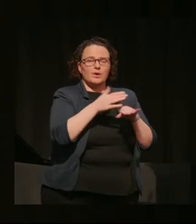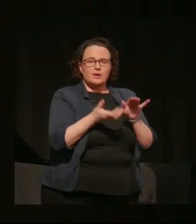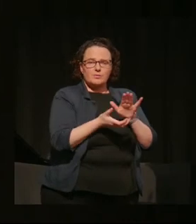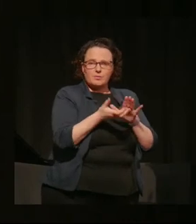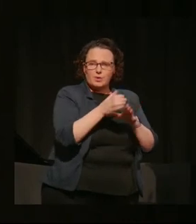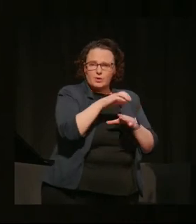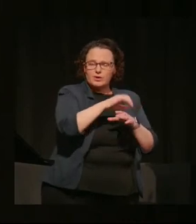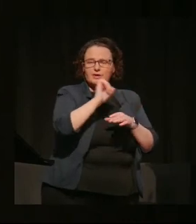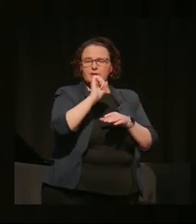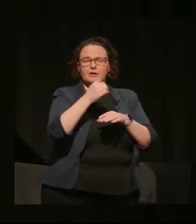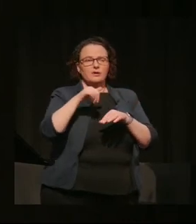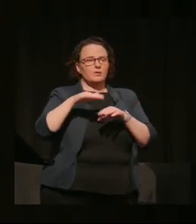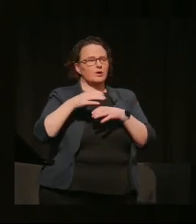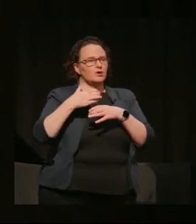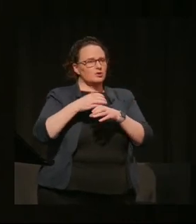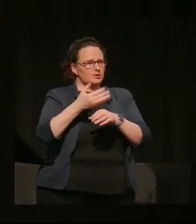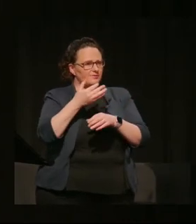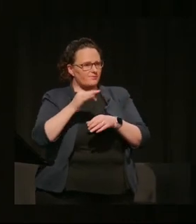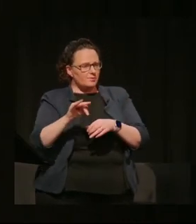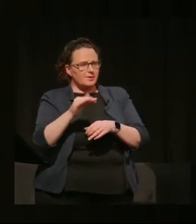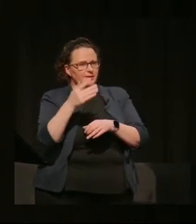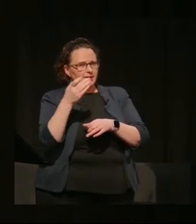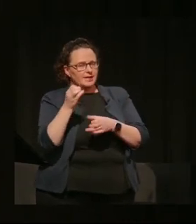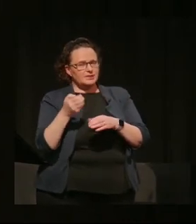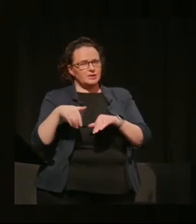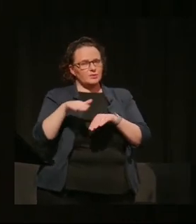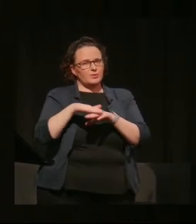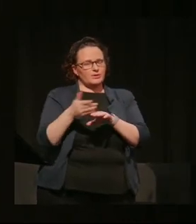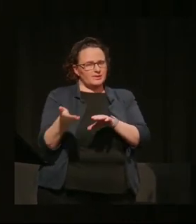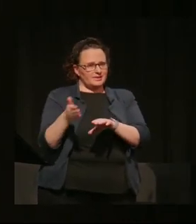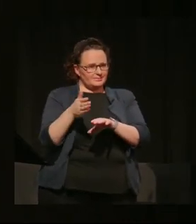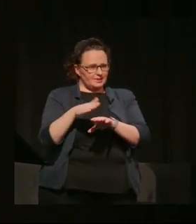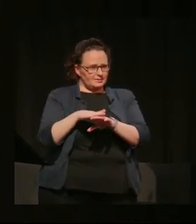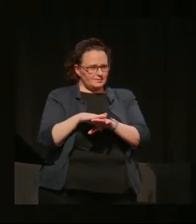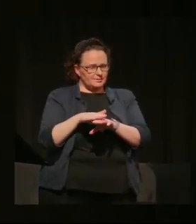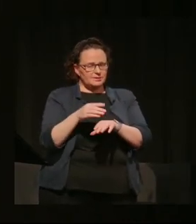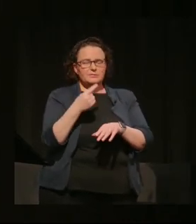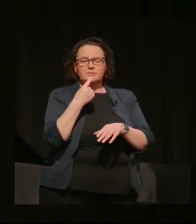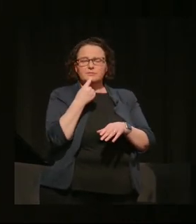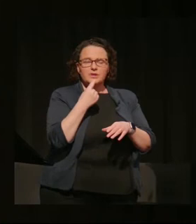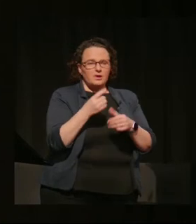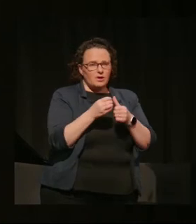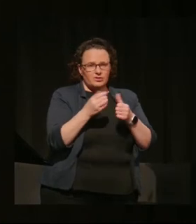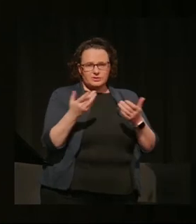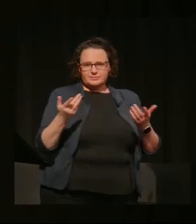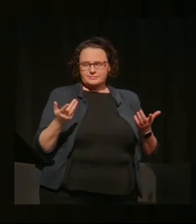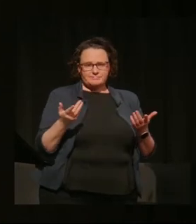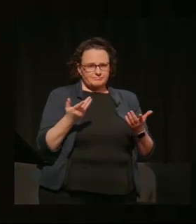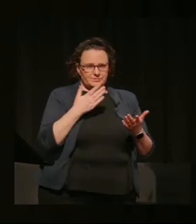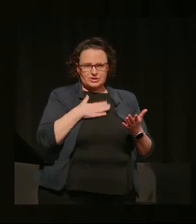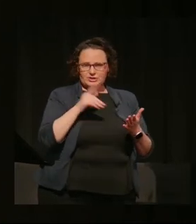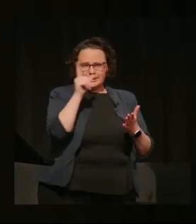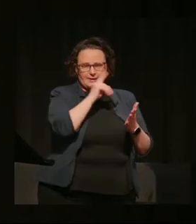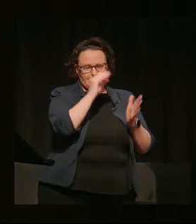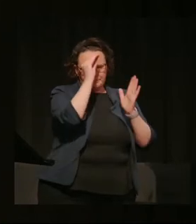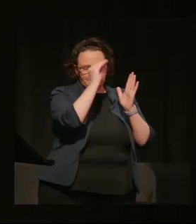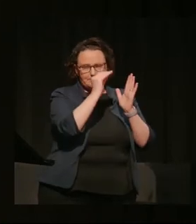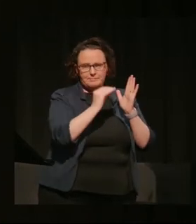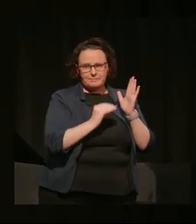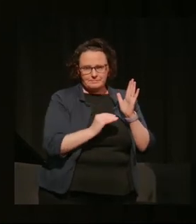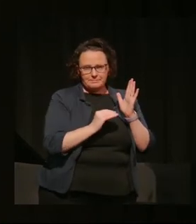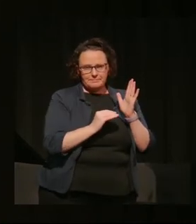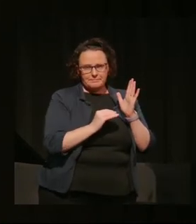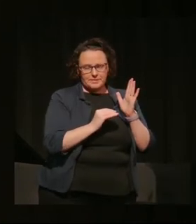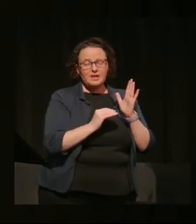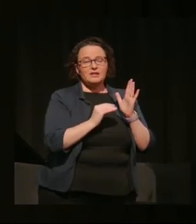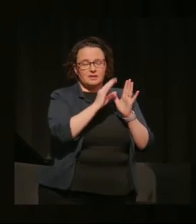origin, their age, and their place of death. For others, we have only their names. And these